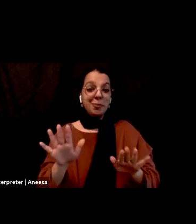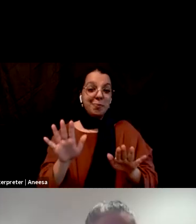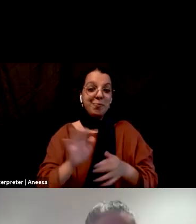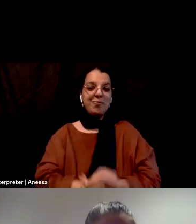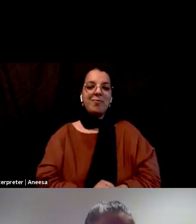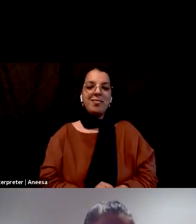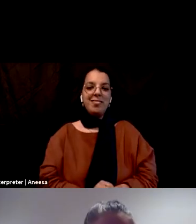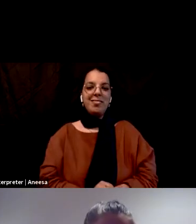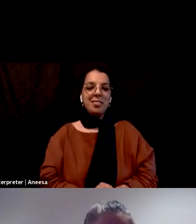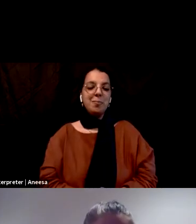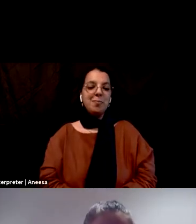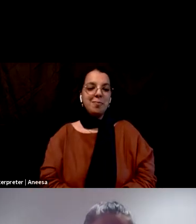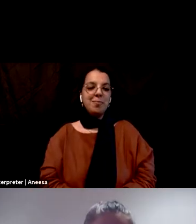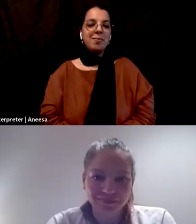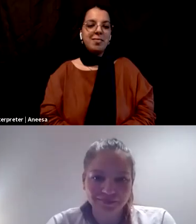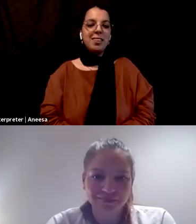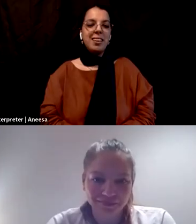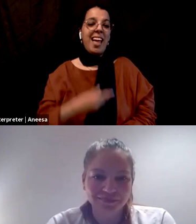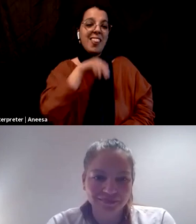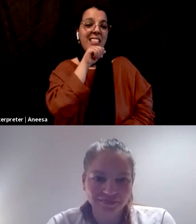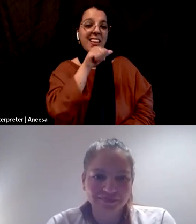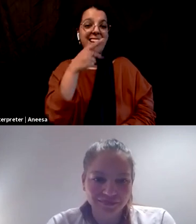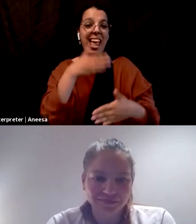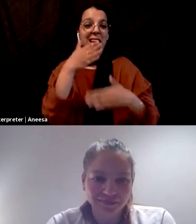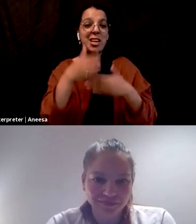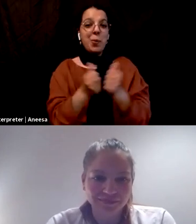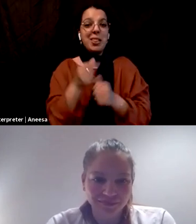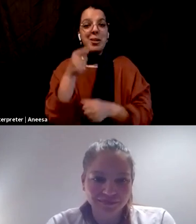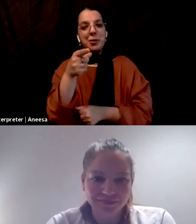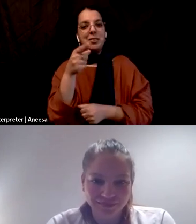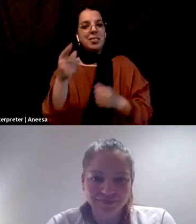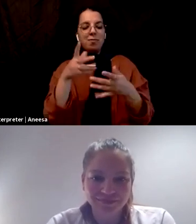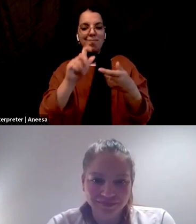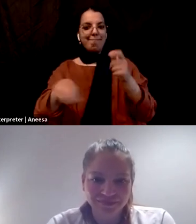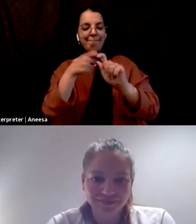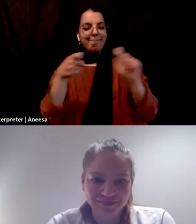I love that we ended with you because you just wrapped it up so perfectly.